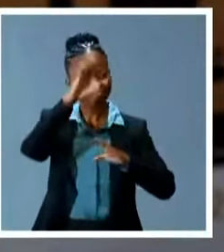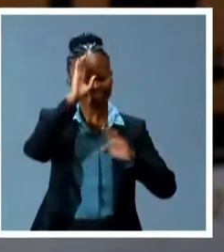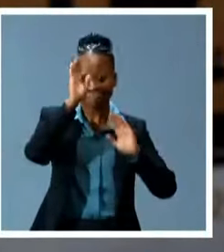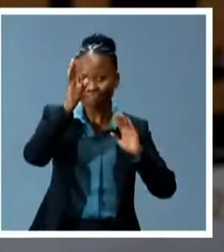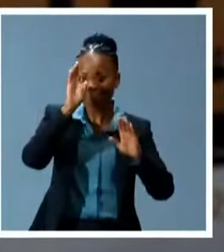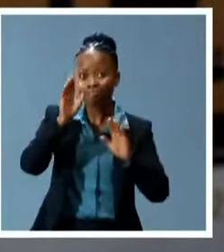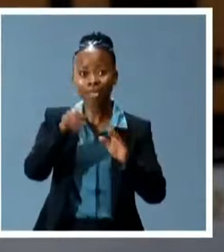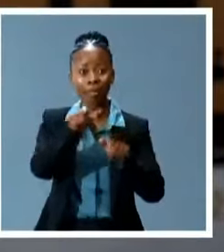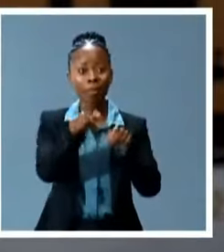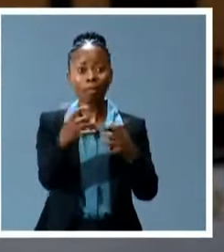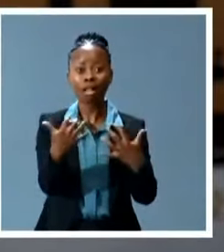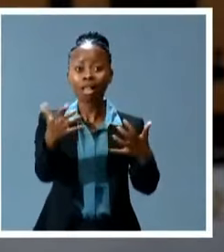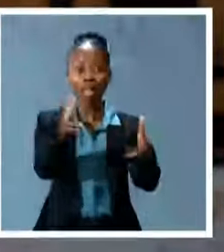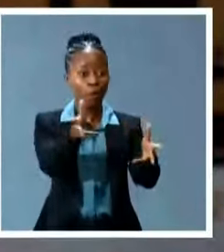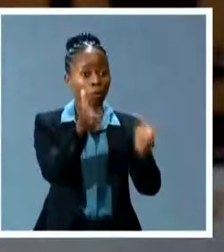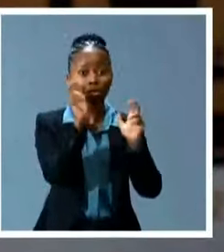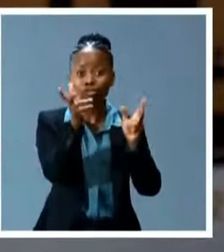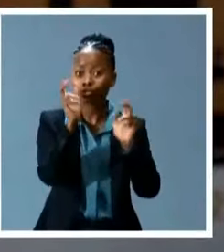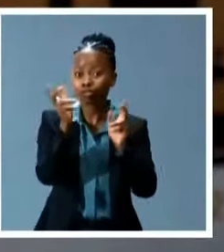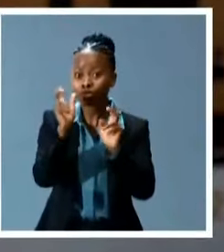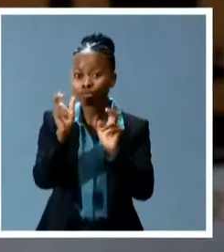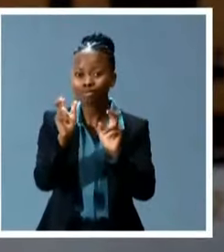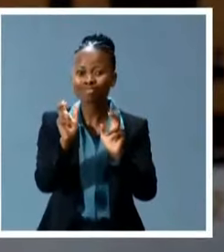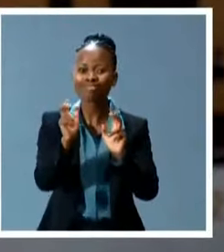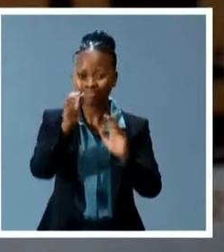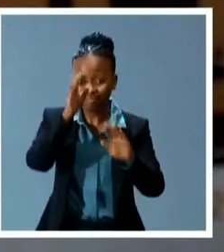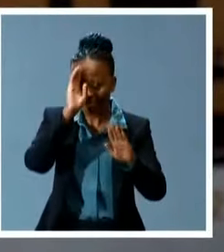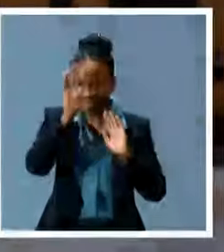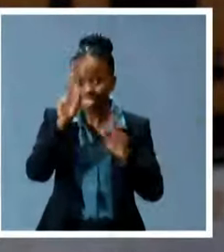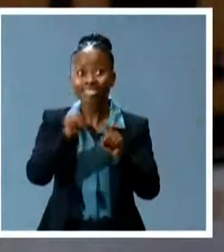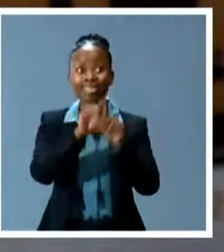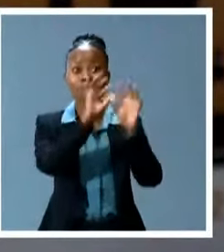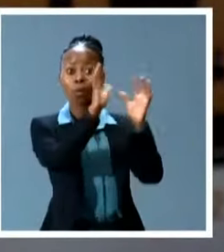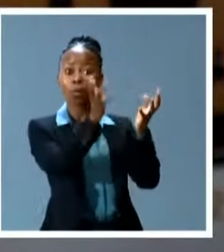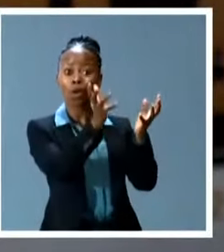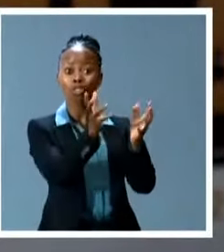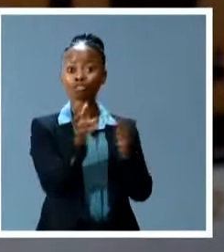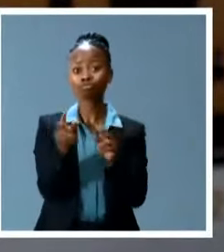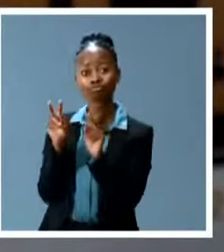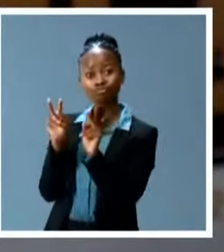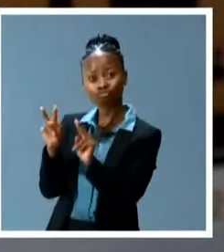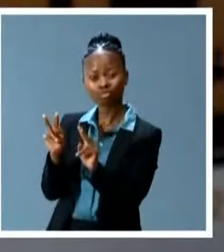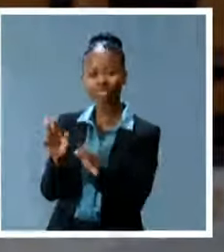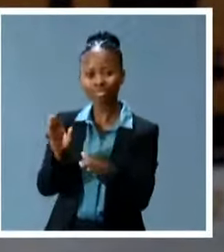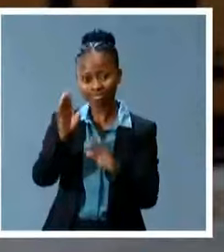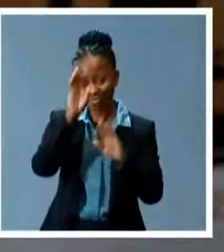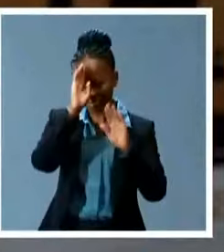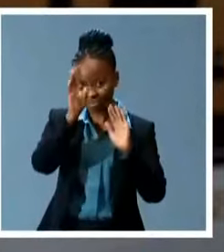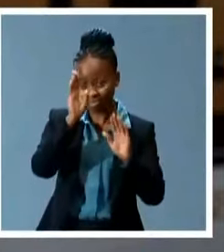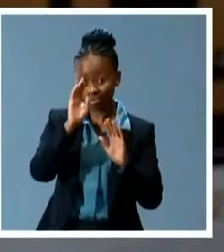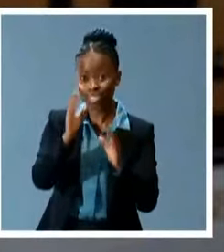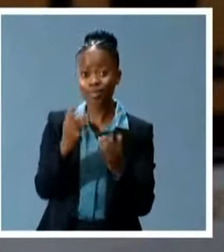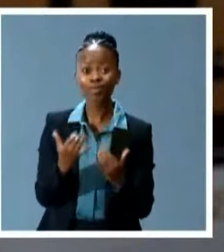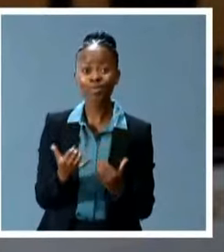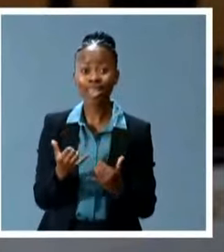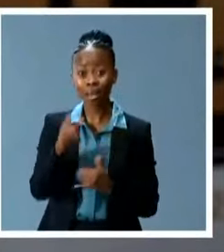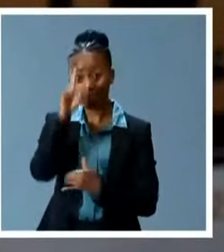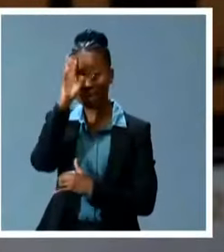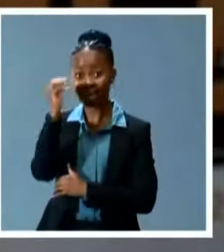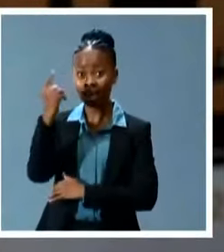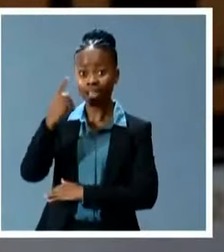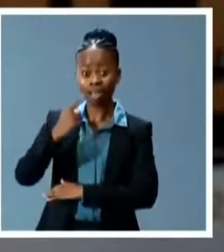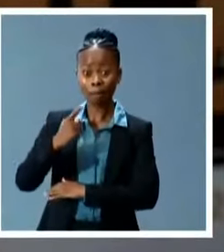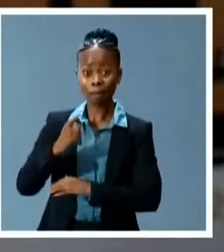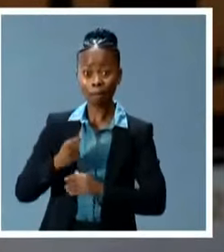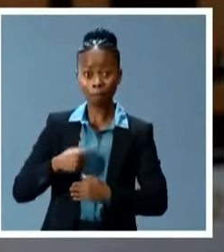our audiences in South Africa and around the world. On the day Nelson Mandela was born,